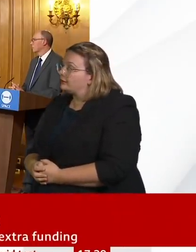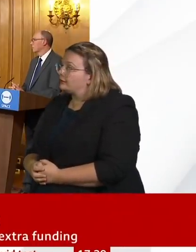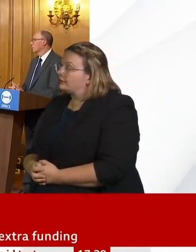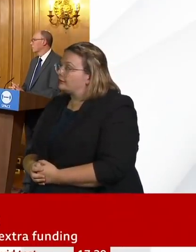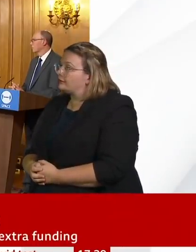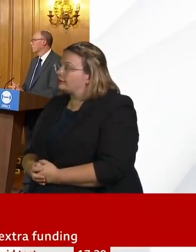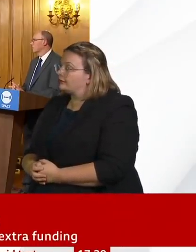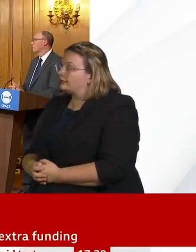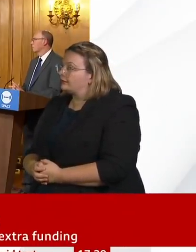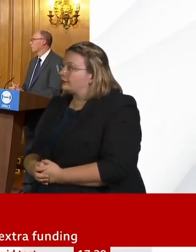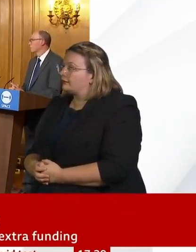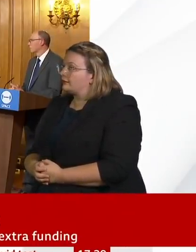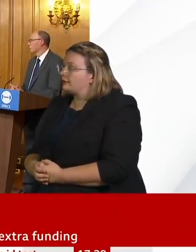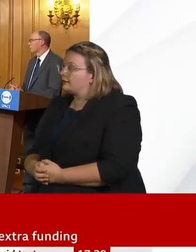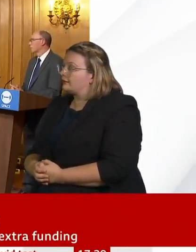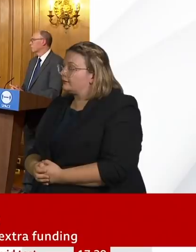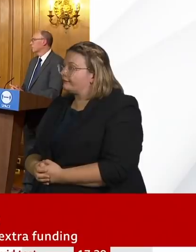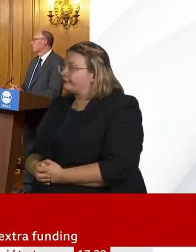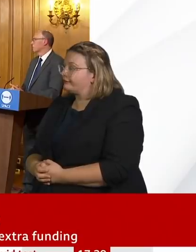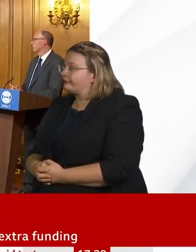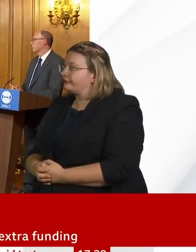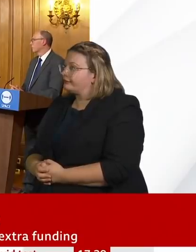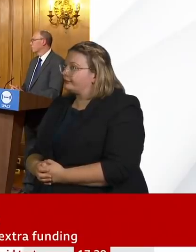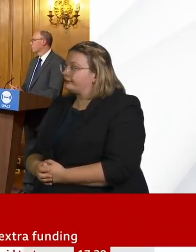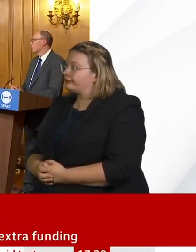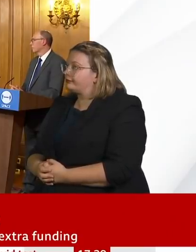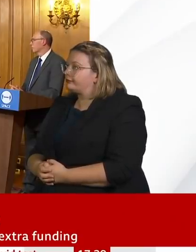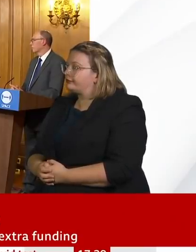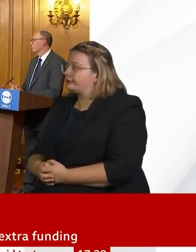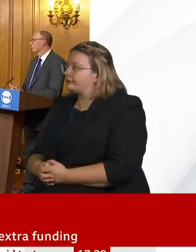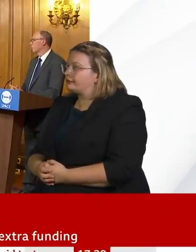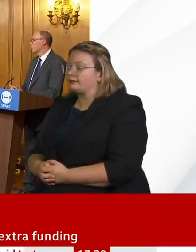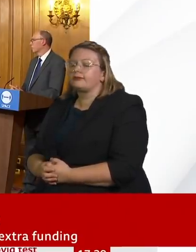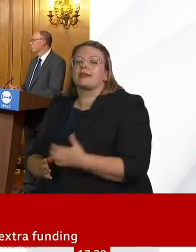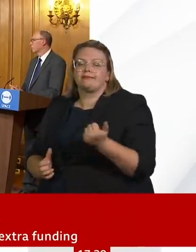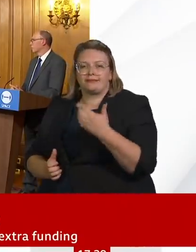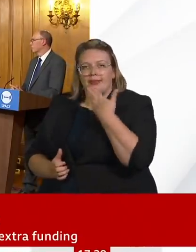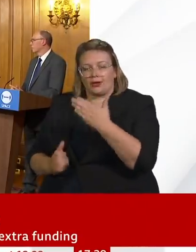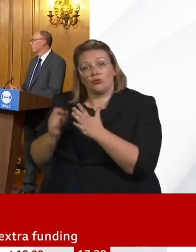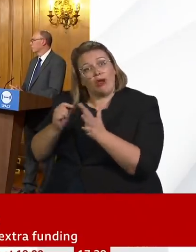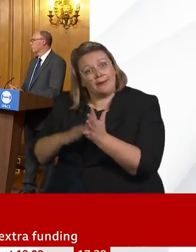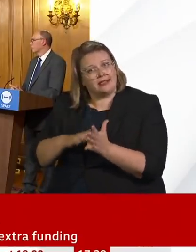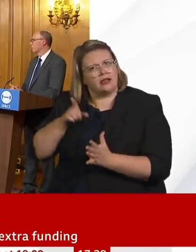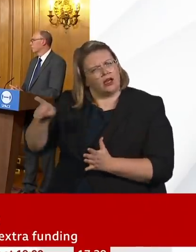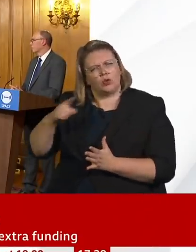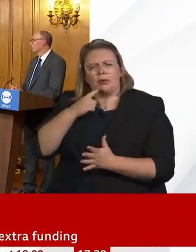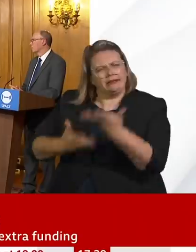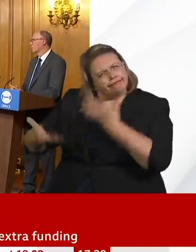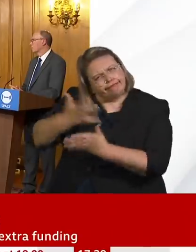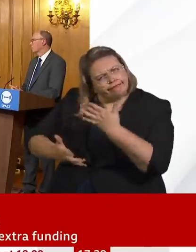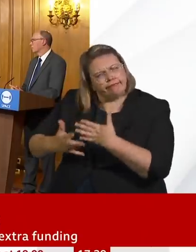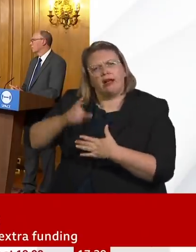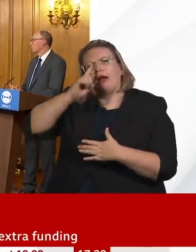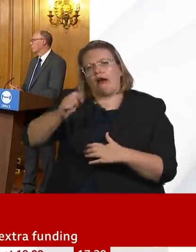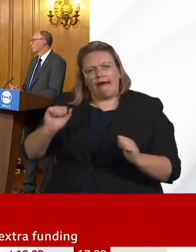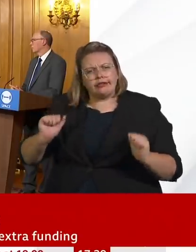Hello, Prime Minister. You said what we couldn't do is a deal with Greater Manchester that's out of kilter with deals